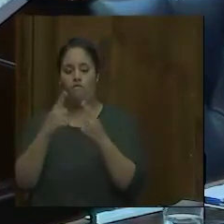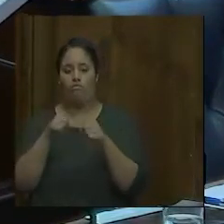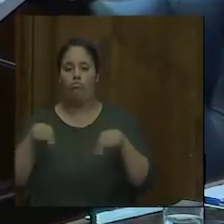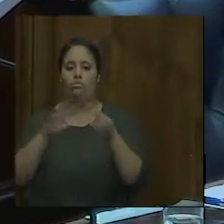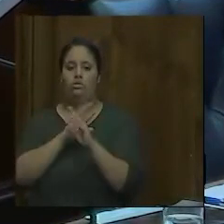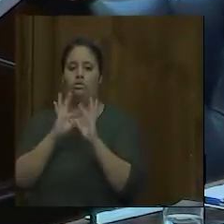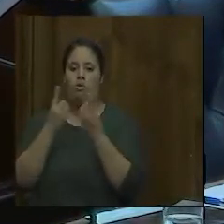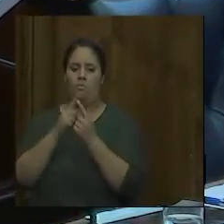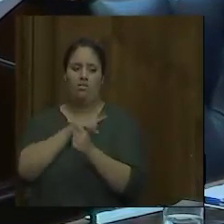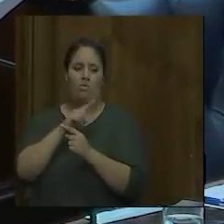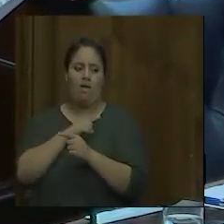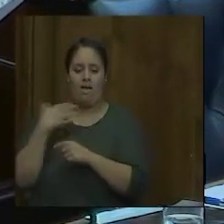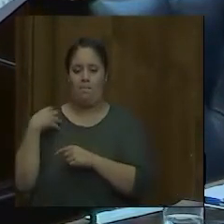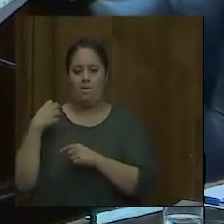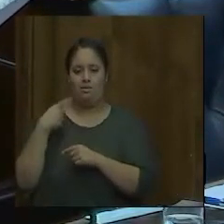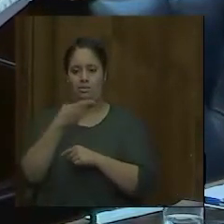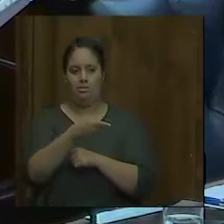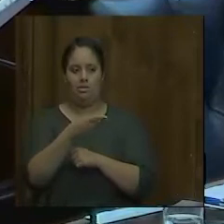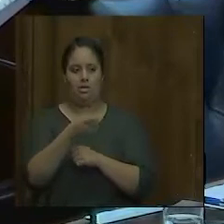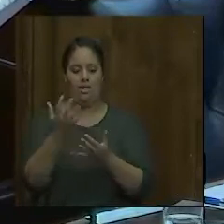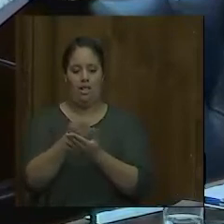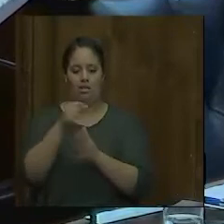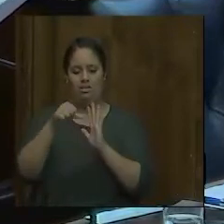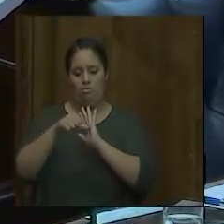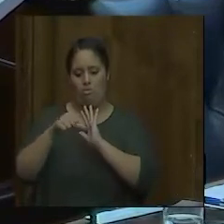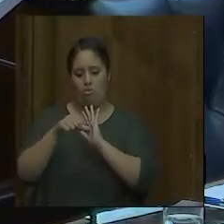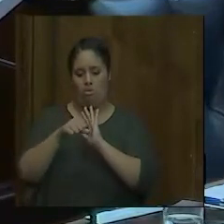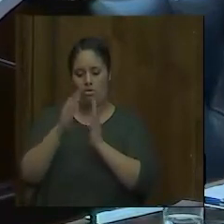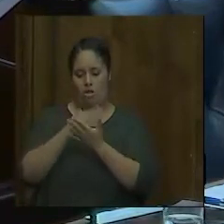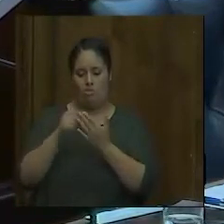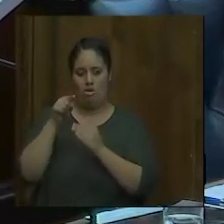Why is the minister then taking an important task